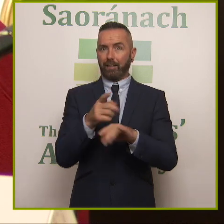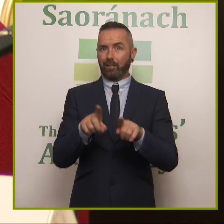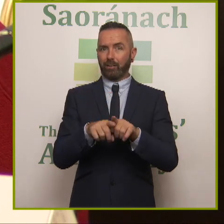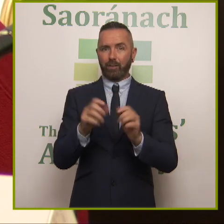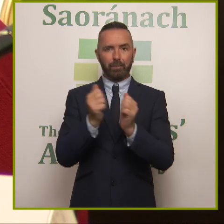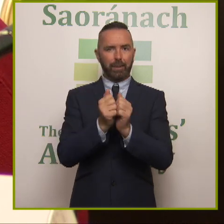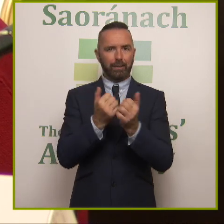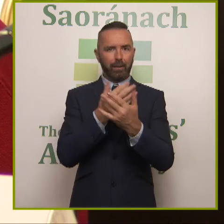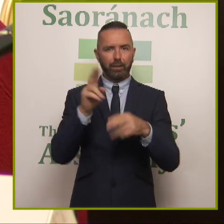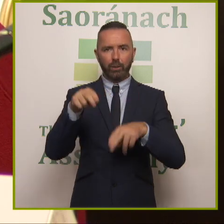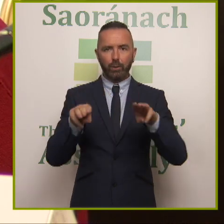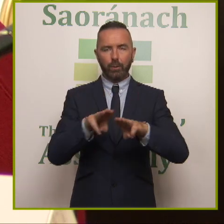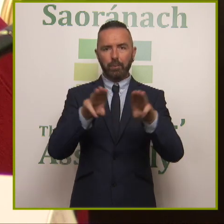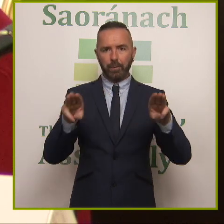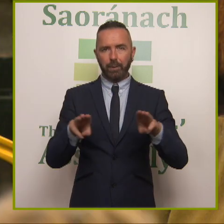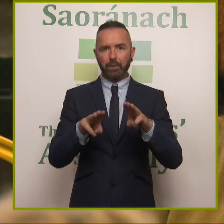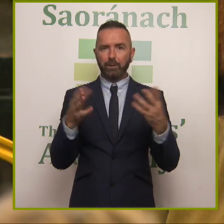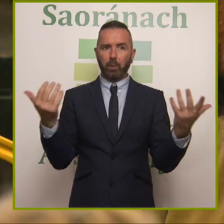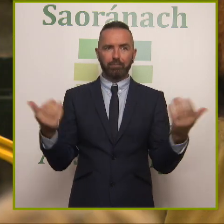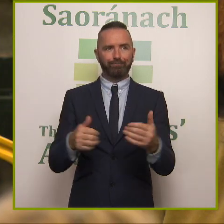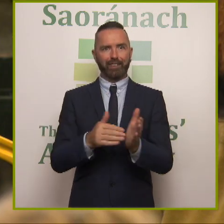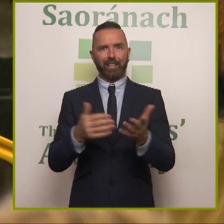new people, and, yeah.